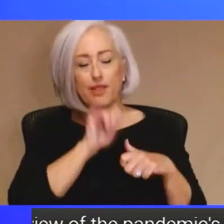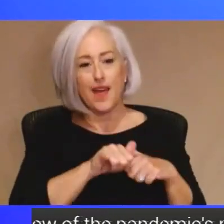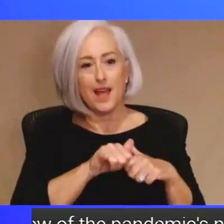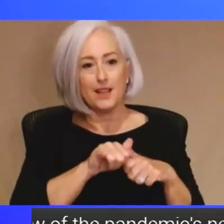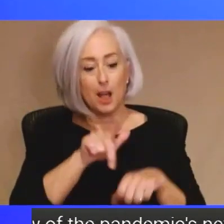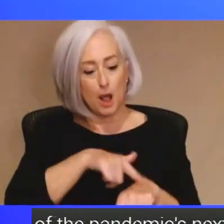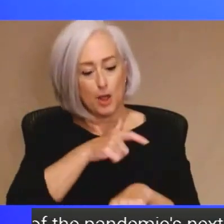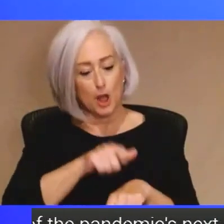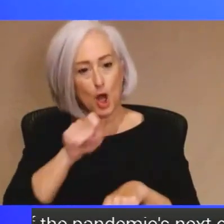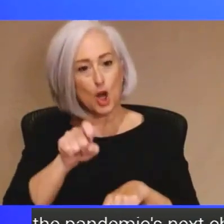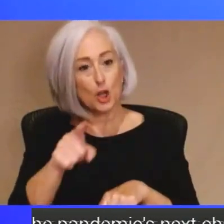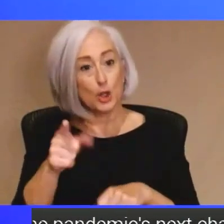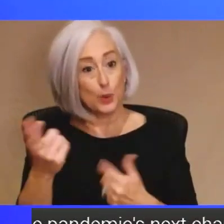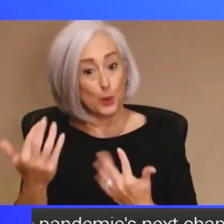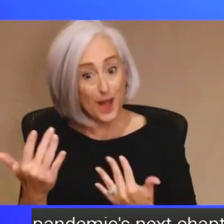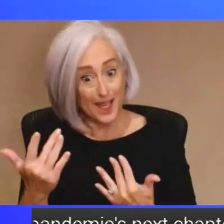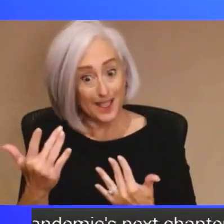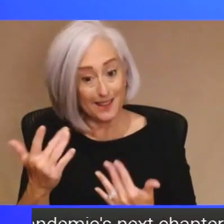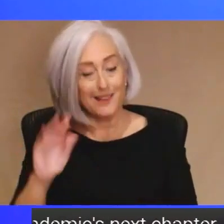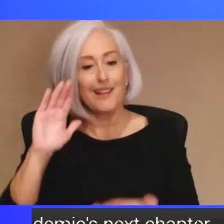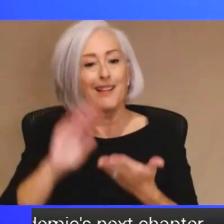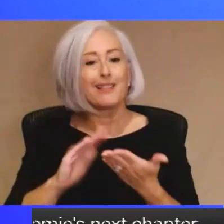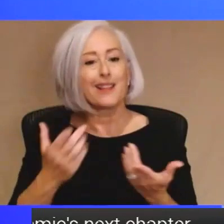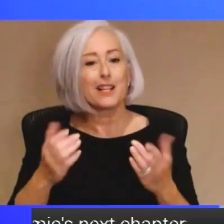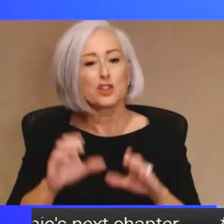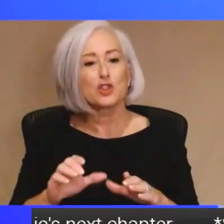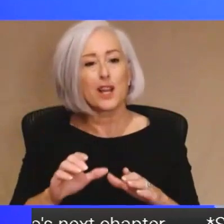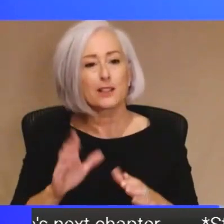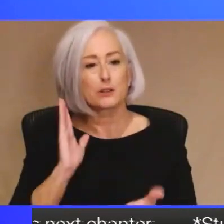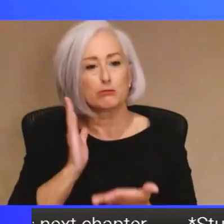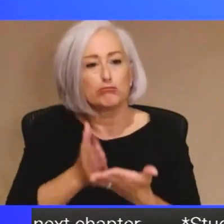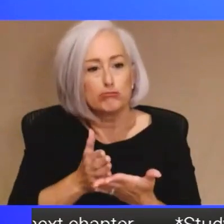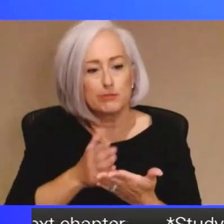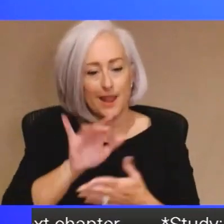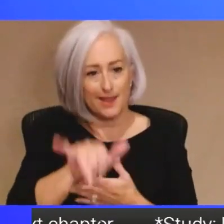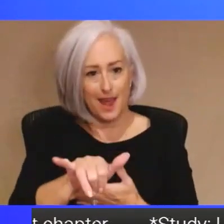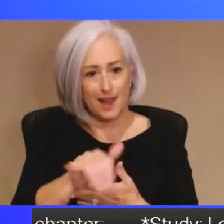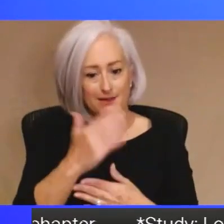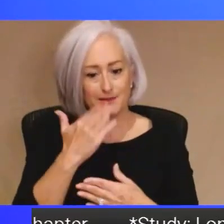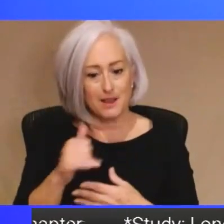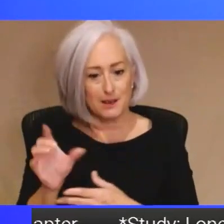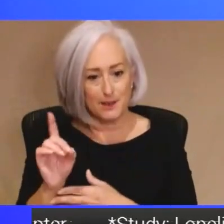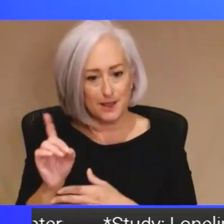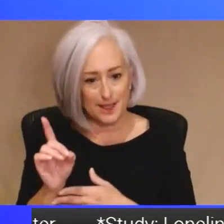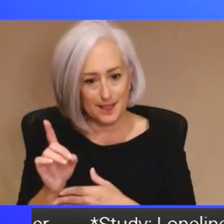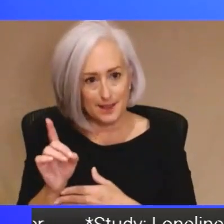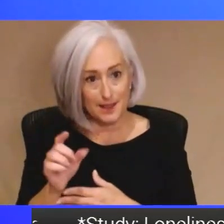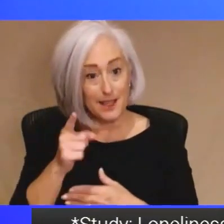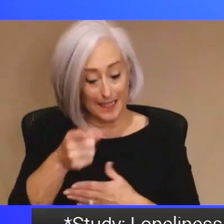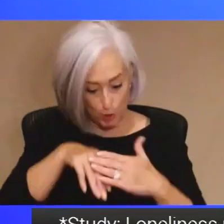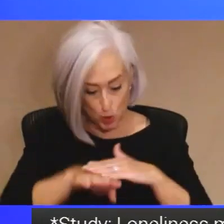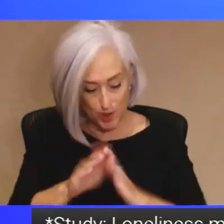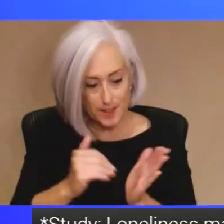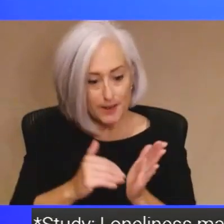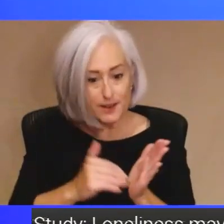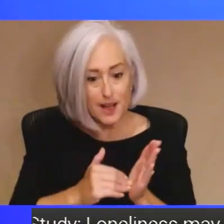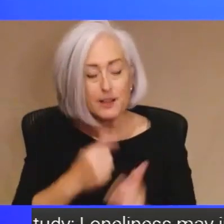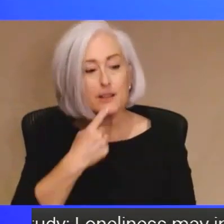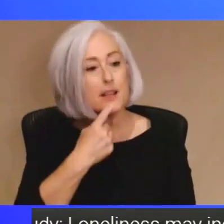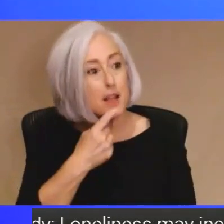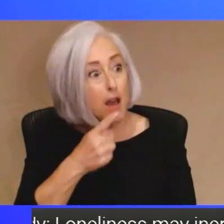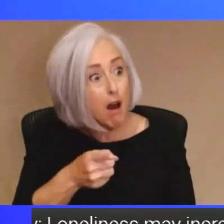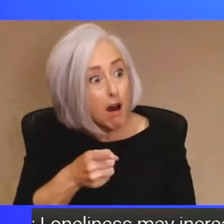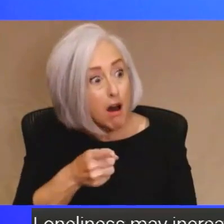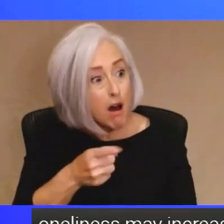less your chances of getting rid of it. So if you go in, they tell you have diabetes, it's not time to despair. It's time to